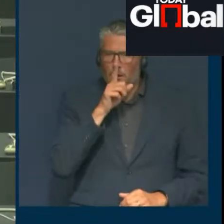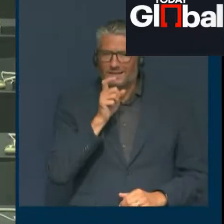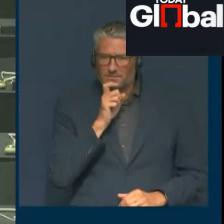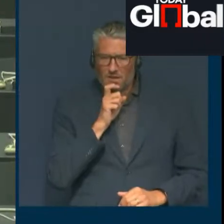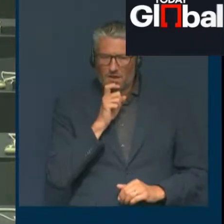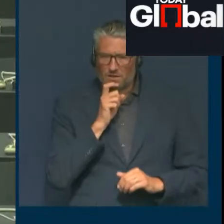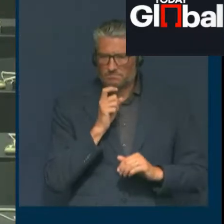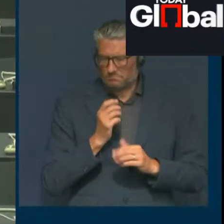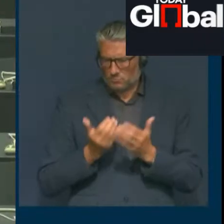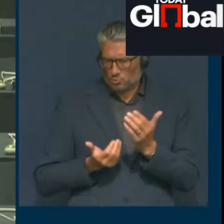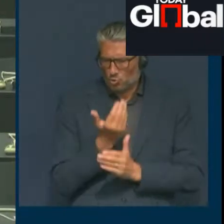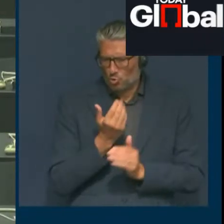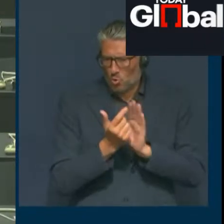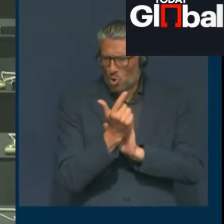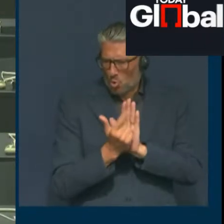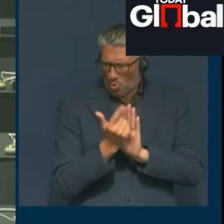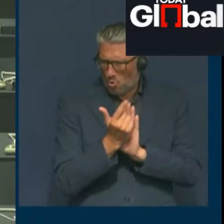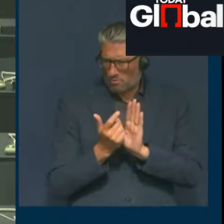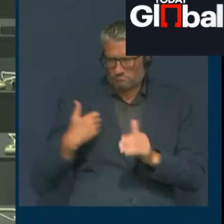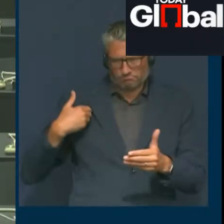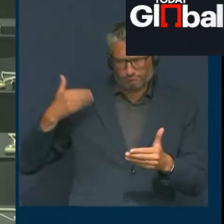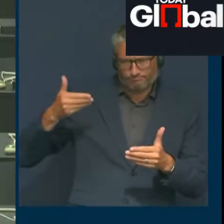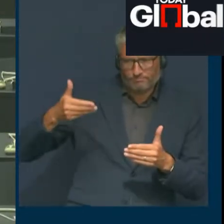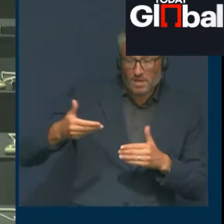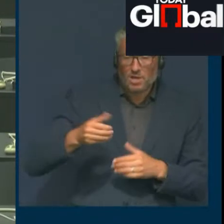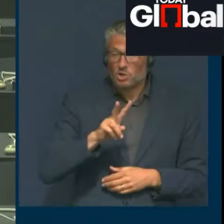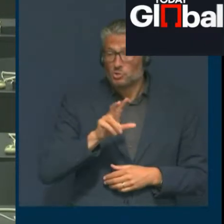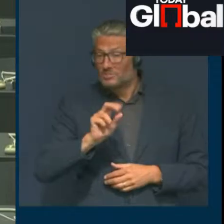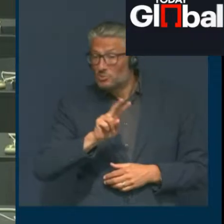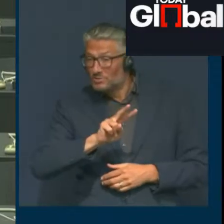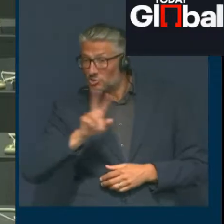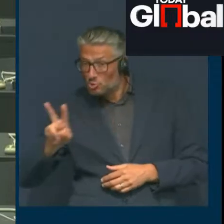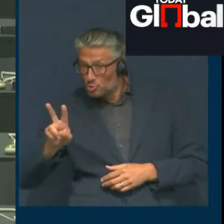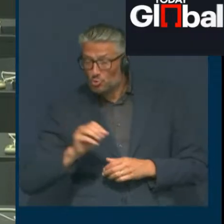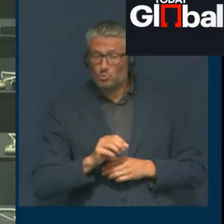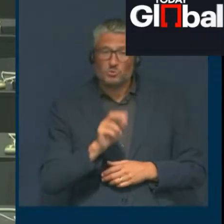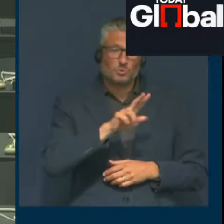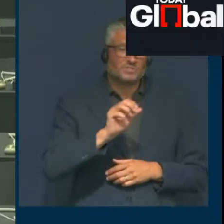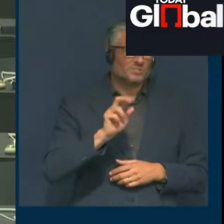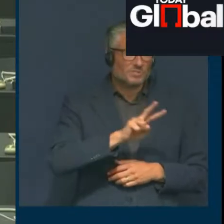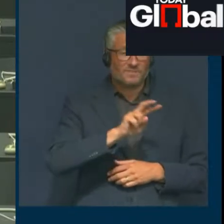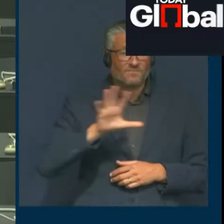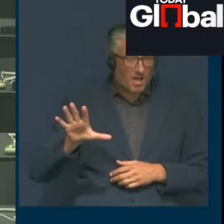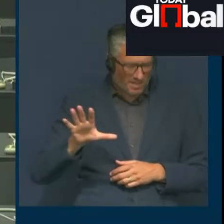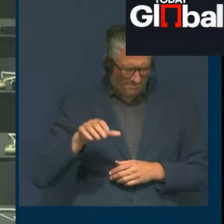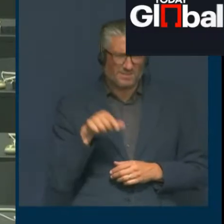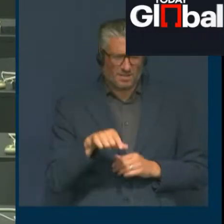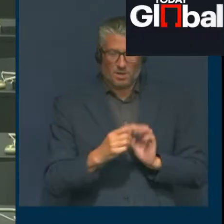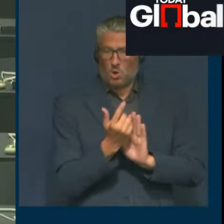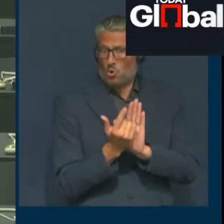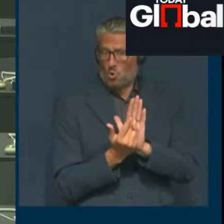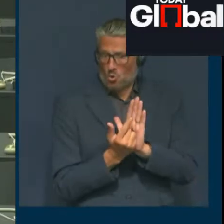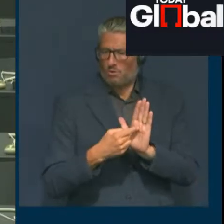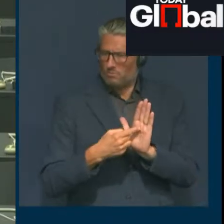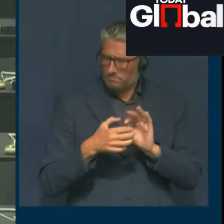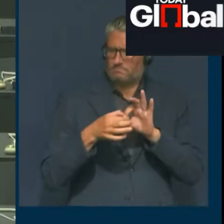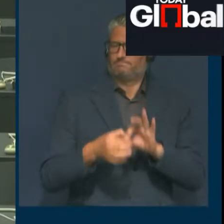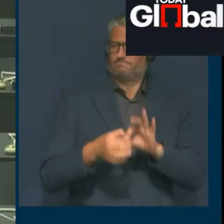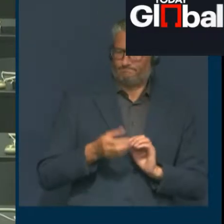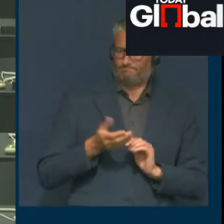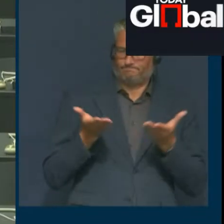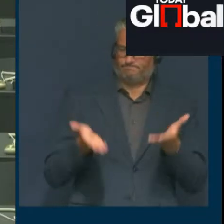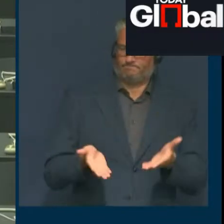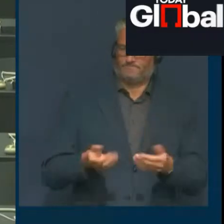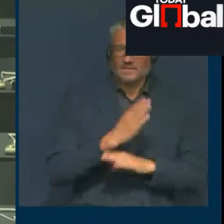Law 2022 of 2025. This is a law related to persons with disabilities. This